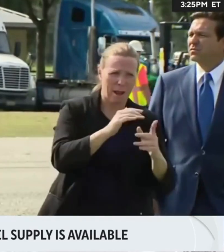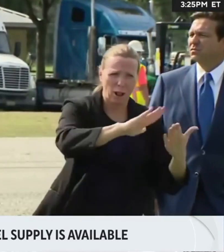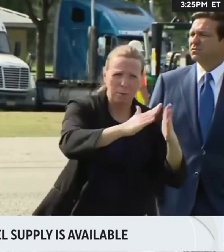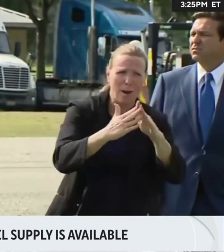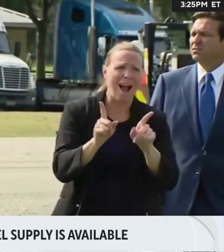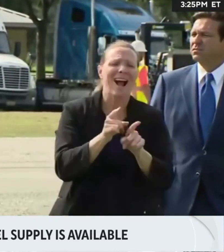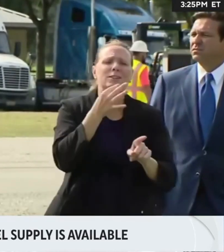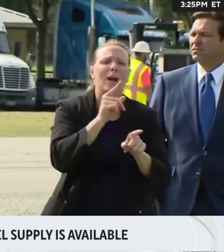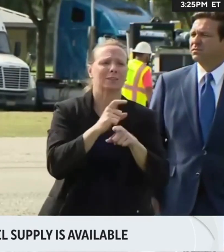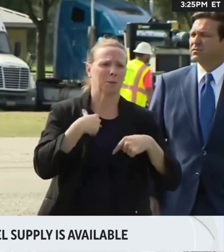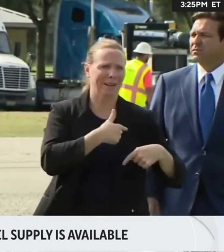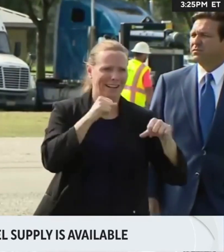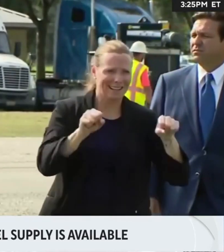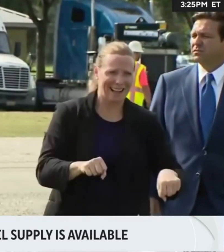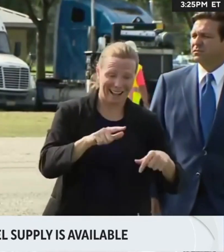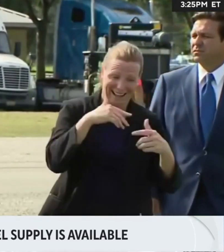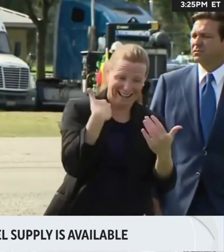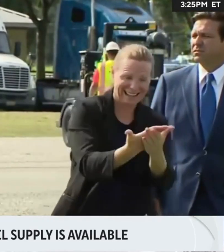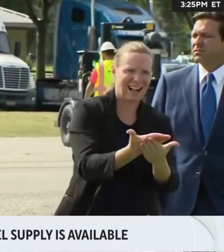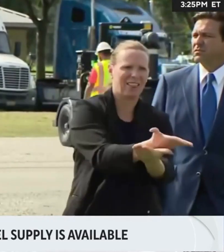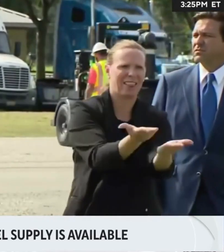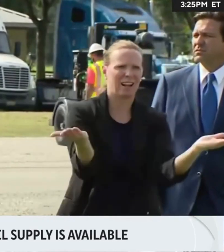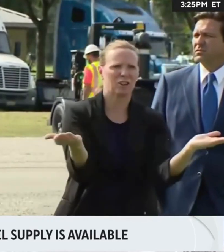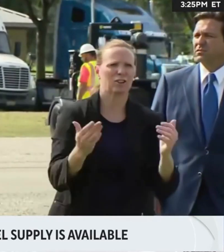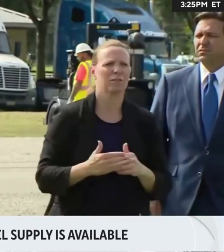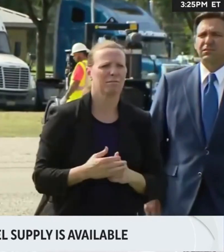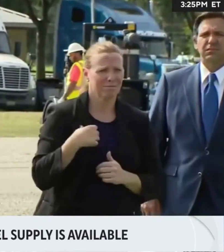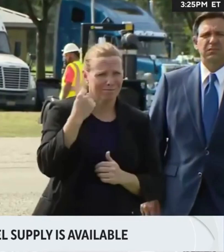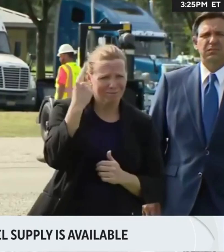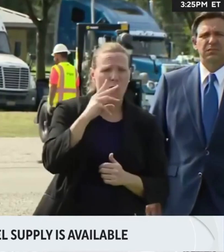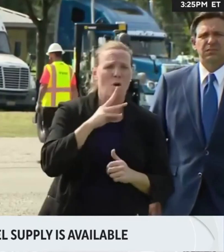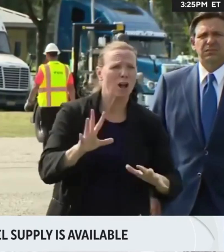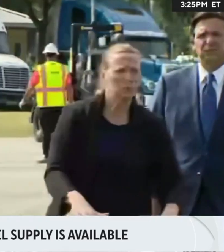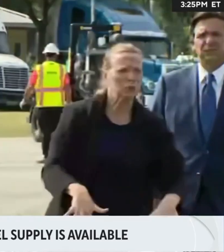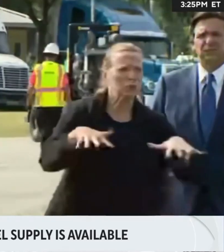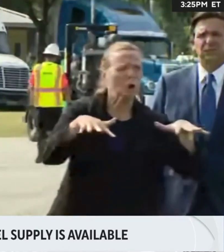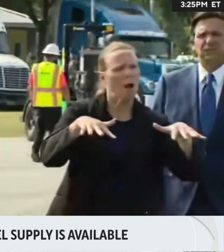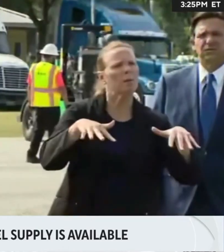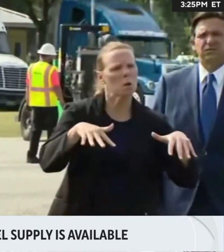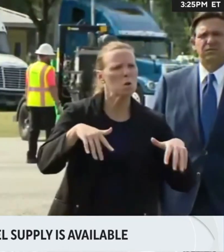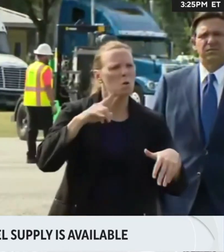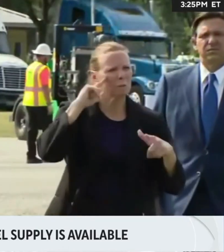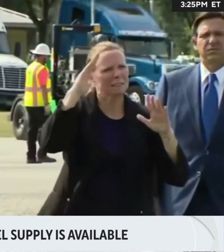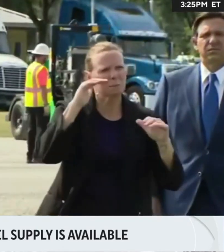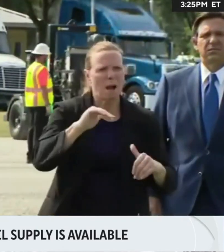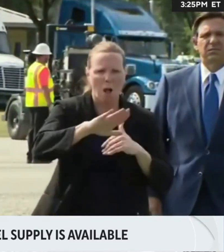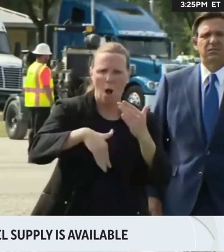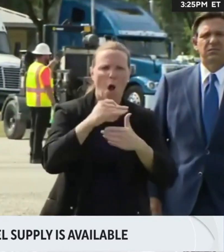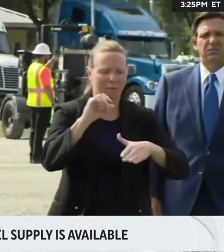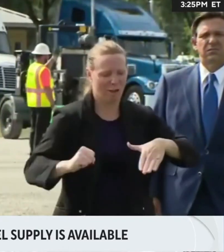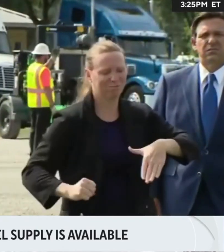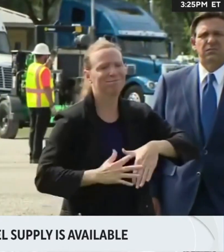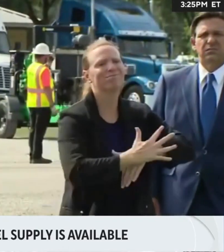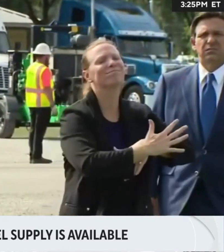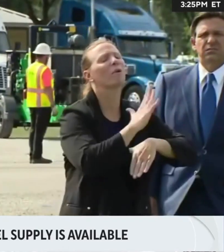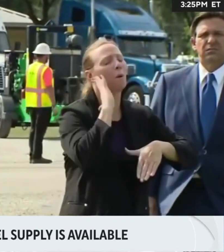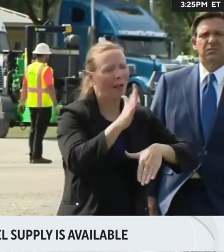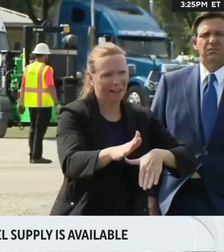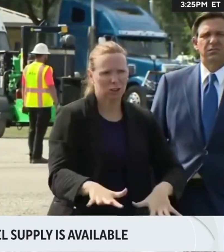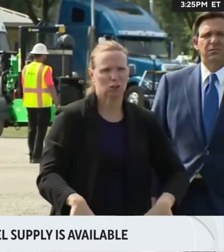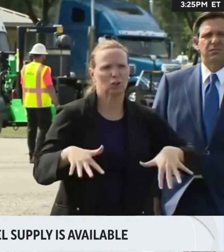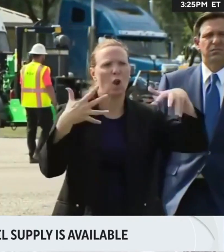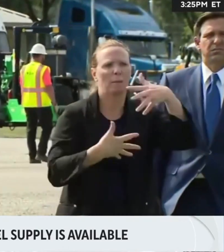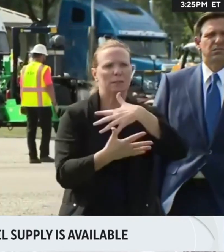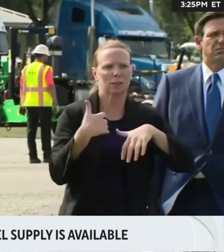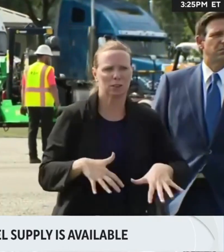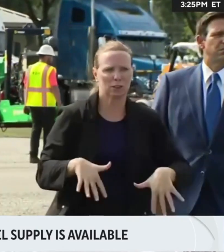a hurricane. So it will keep its strength as it moves across. In addressing long lines at gas stations, DeSantis says they're moving fuel